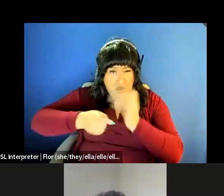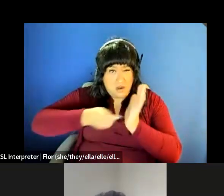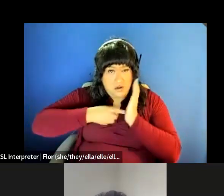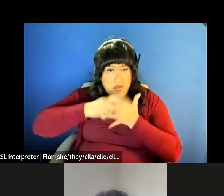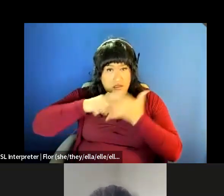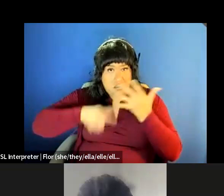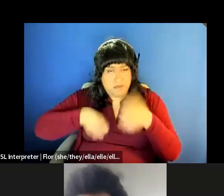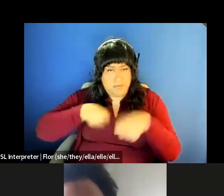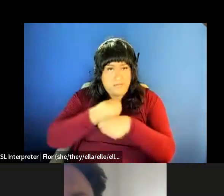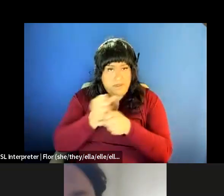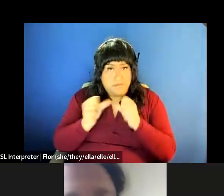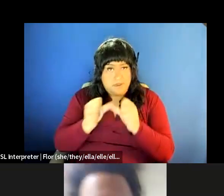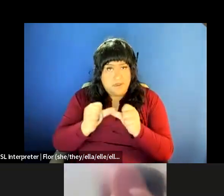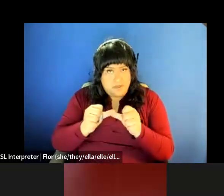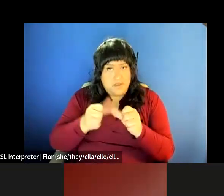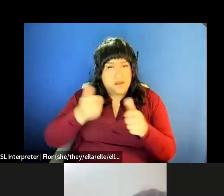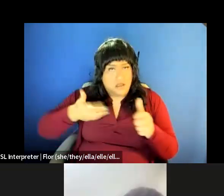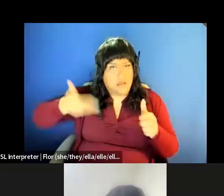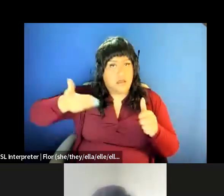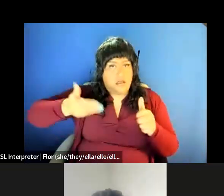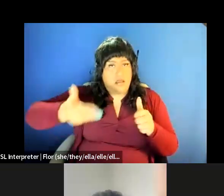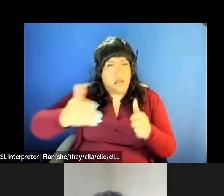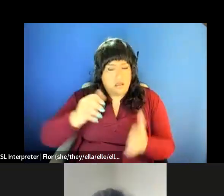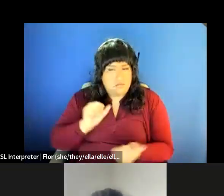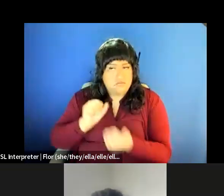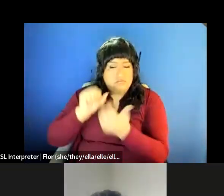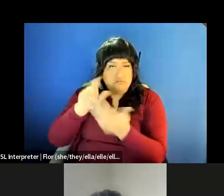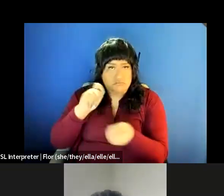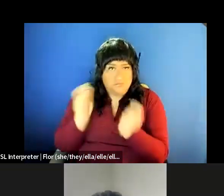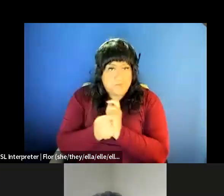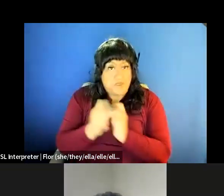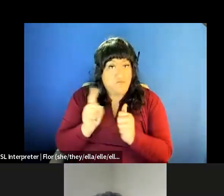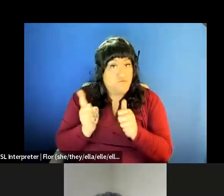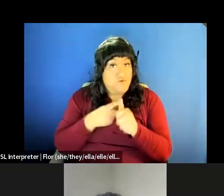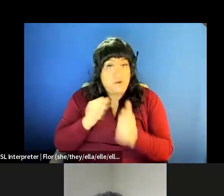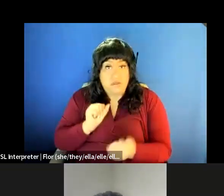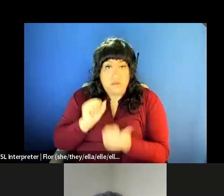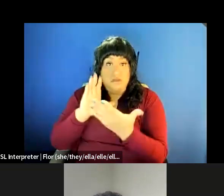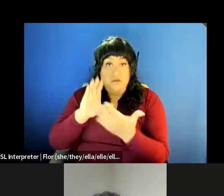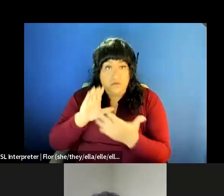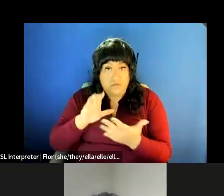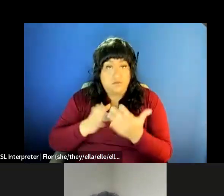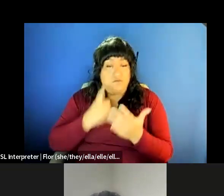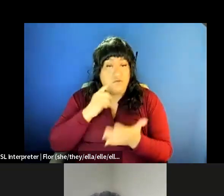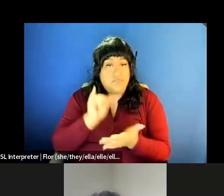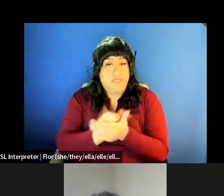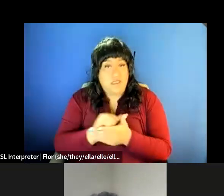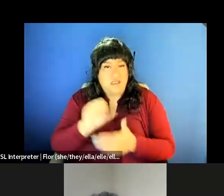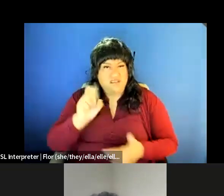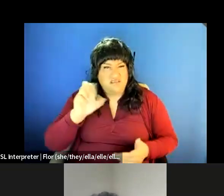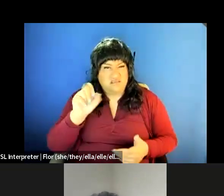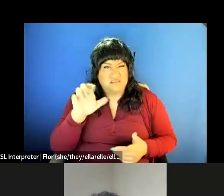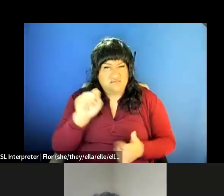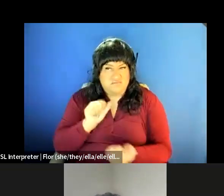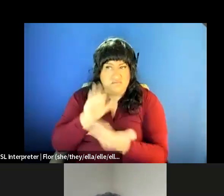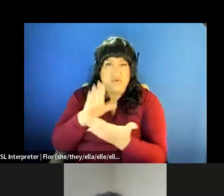every time. And then the first run at it, we through the New York Lawyers for Public Interest and another number of groups